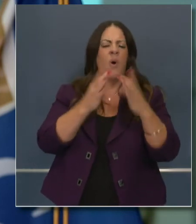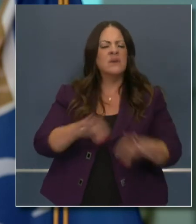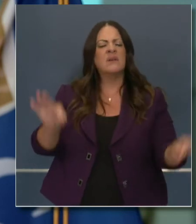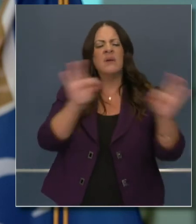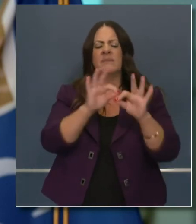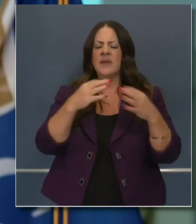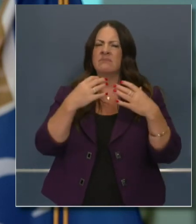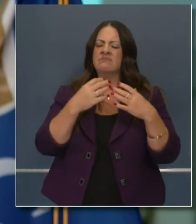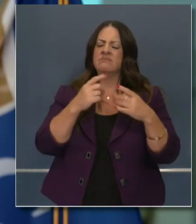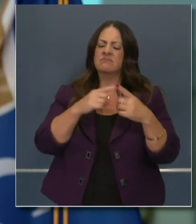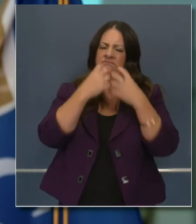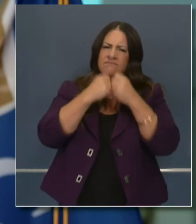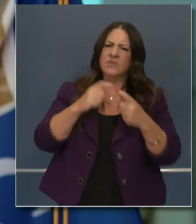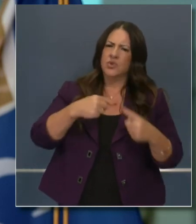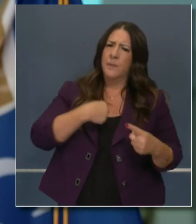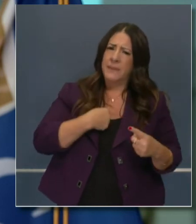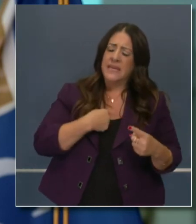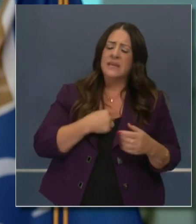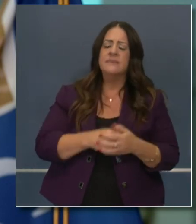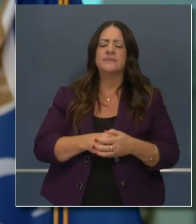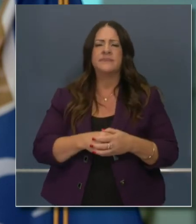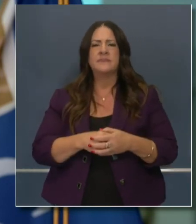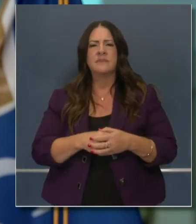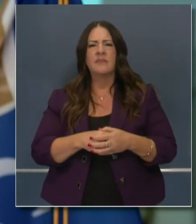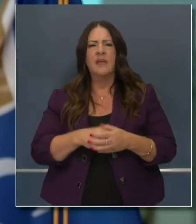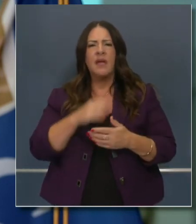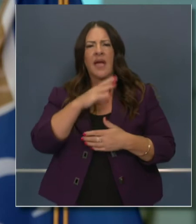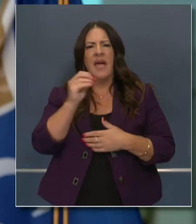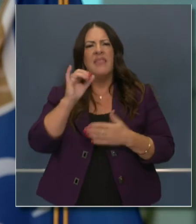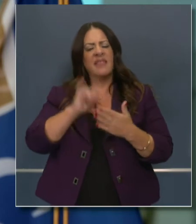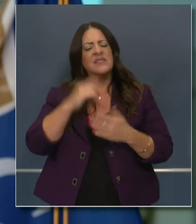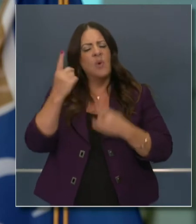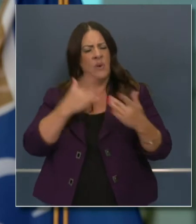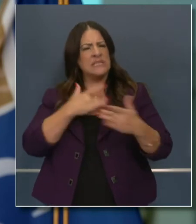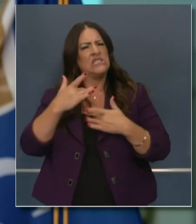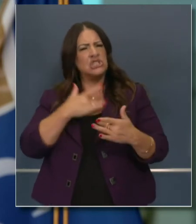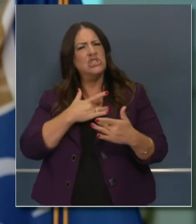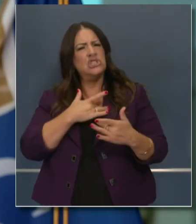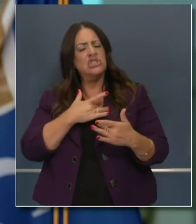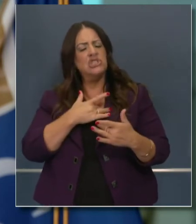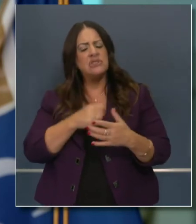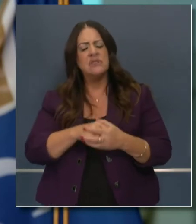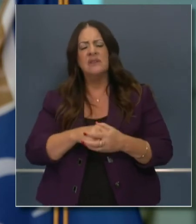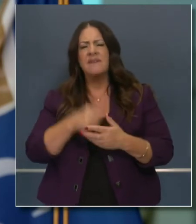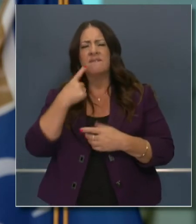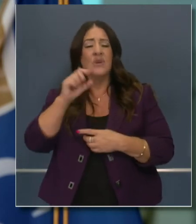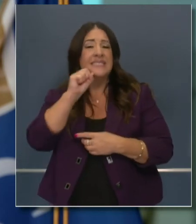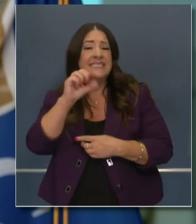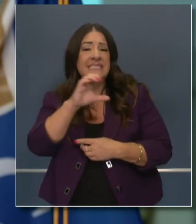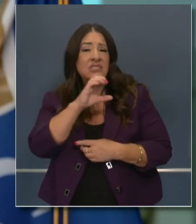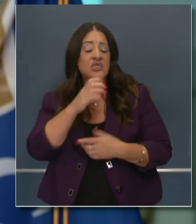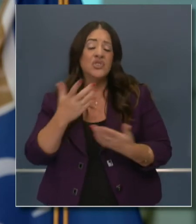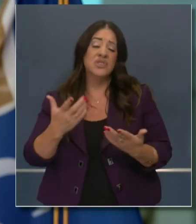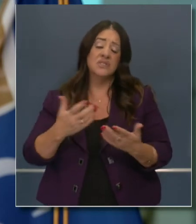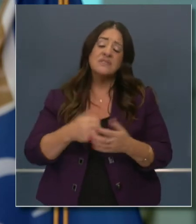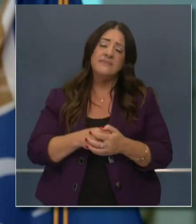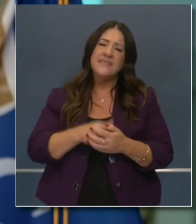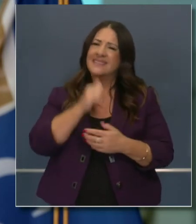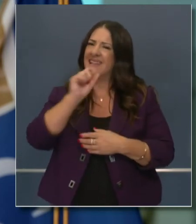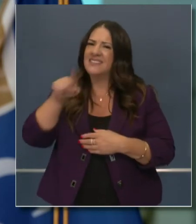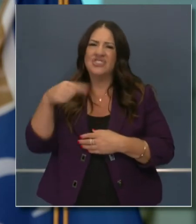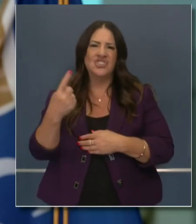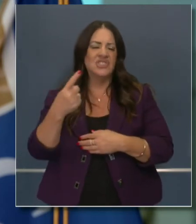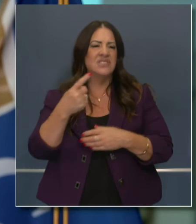long-term health care is also a frame of concern around issues for seniors as well, not